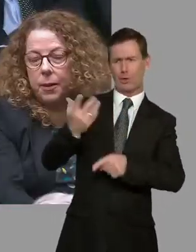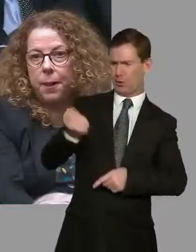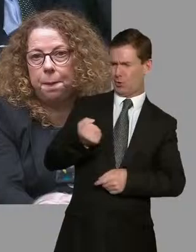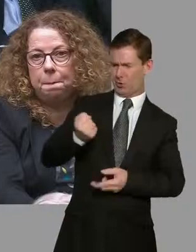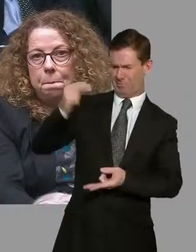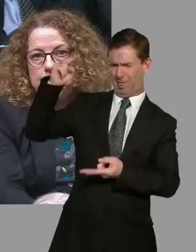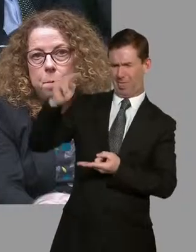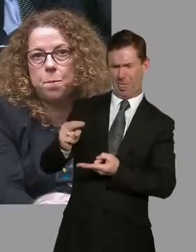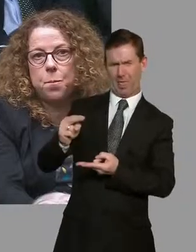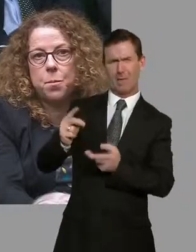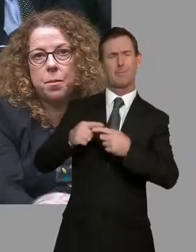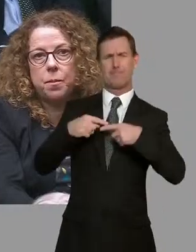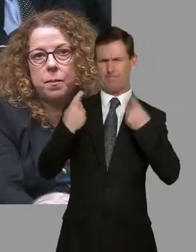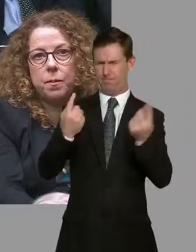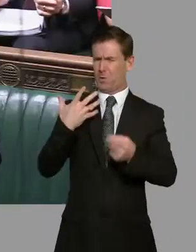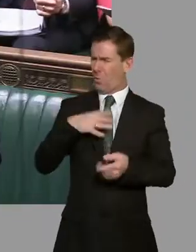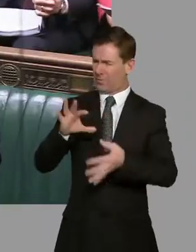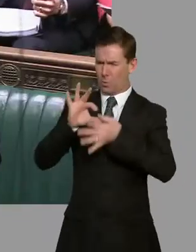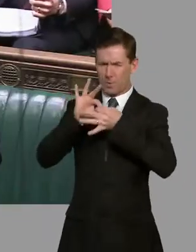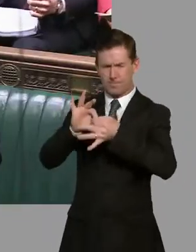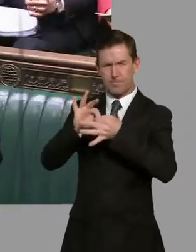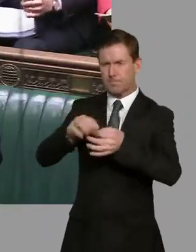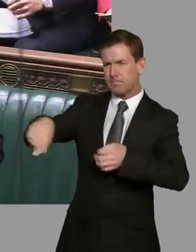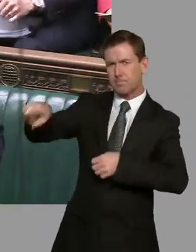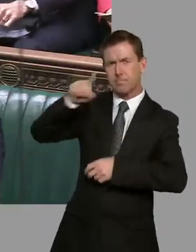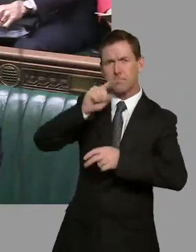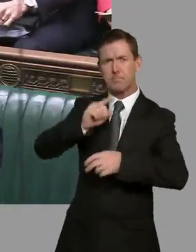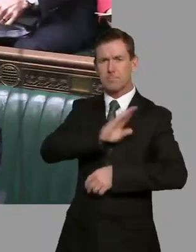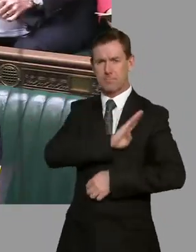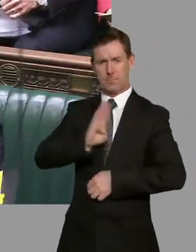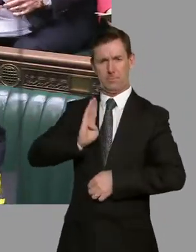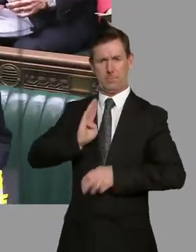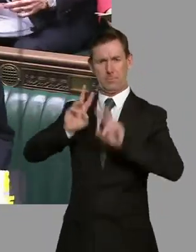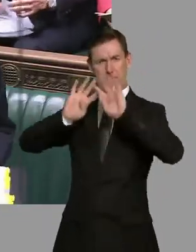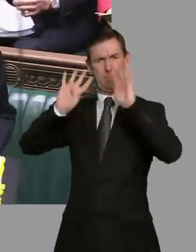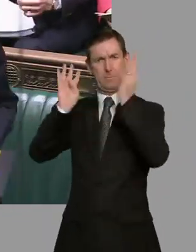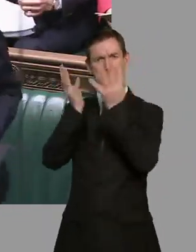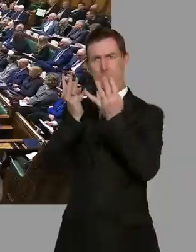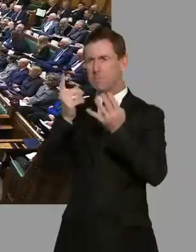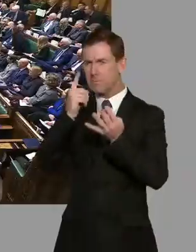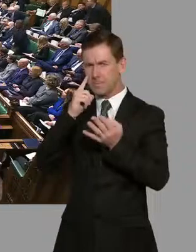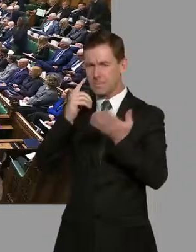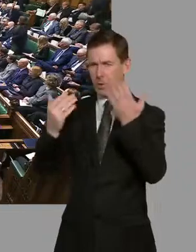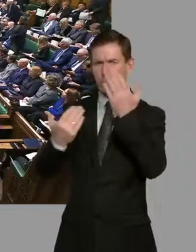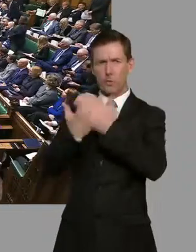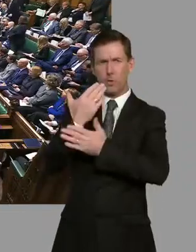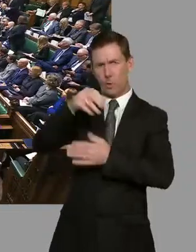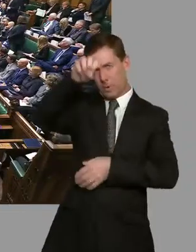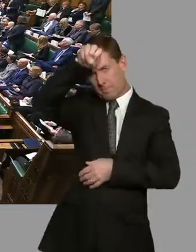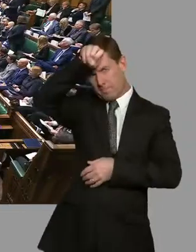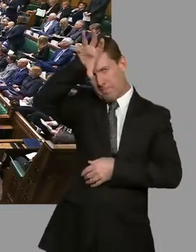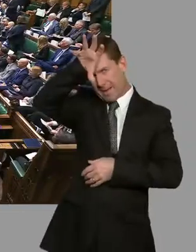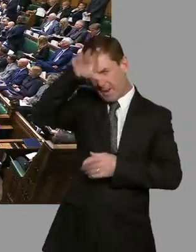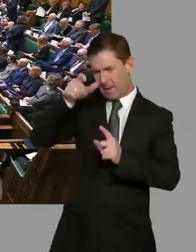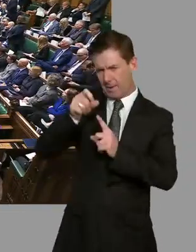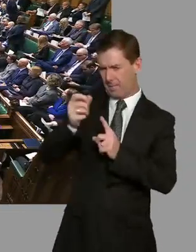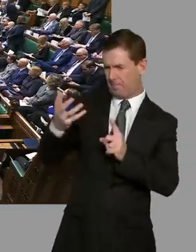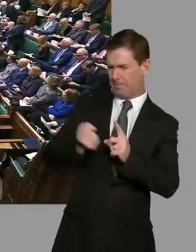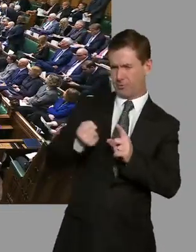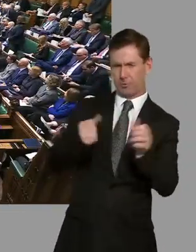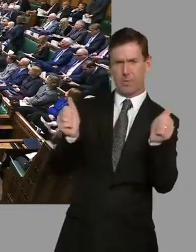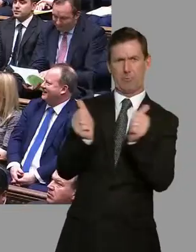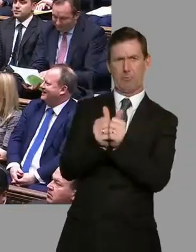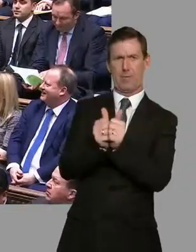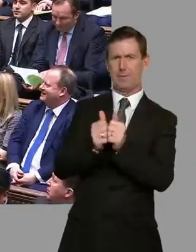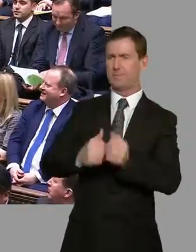proposals once the new Mine Workers Pension Scheme arrangements have been agreed. Thank you, Mr